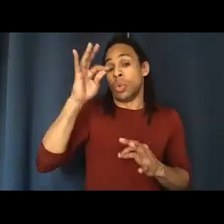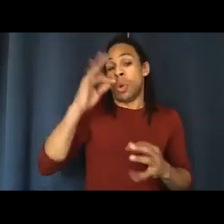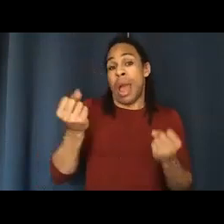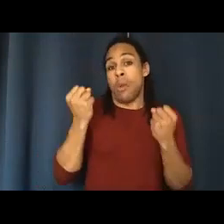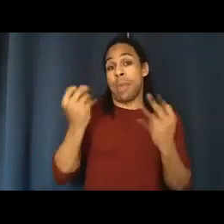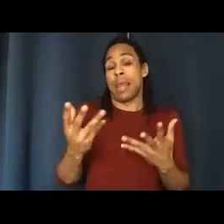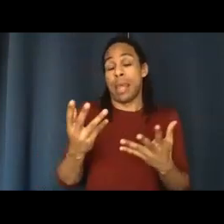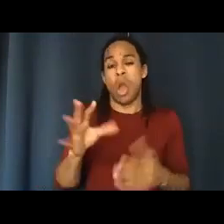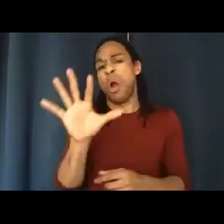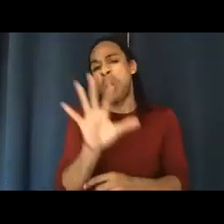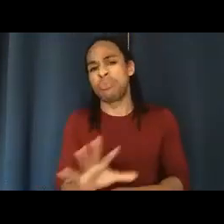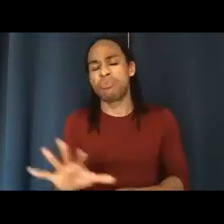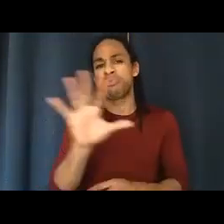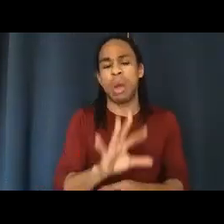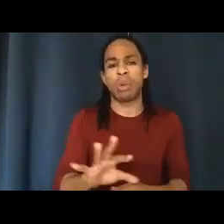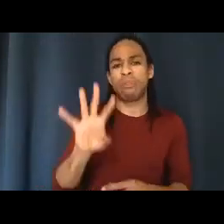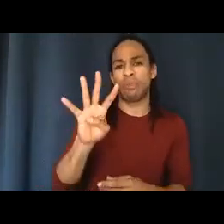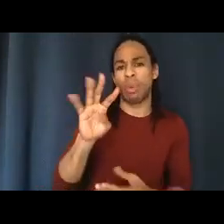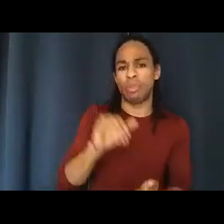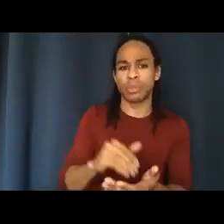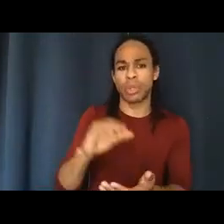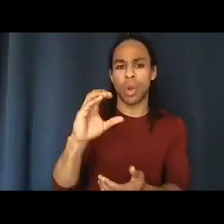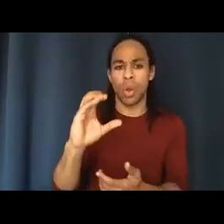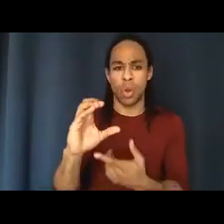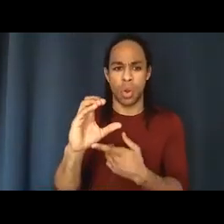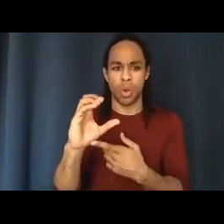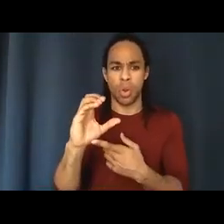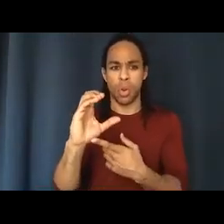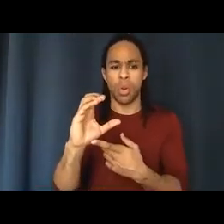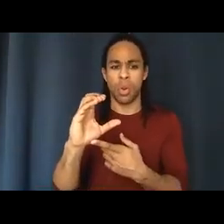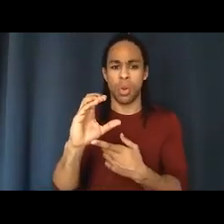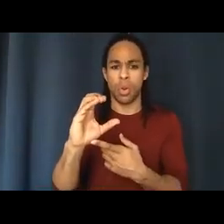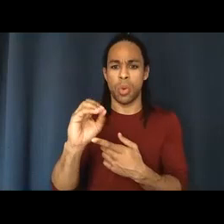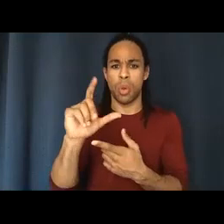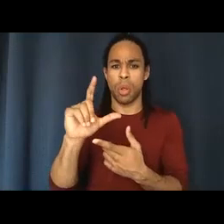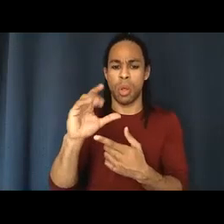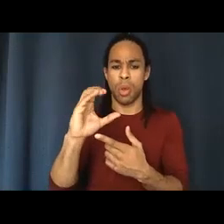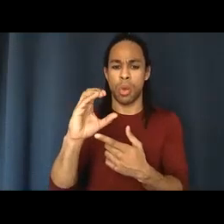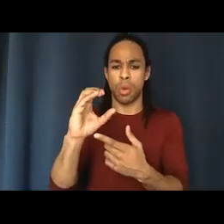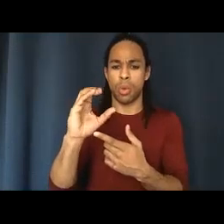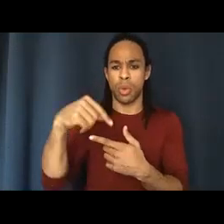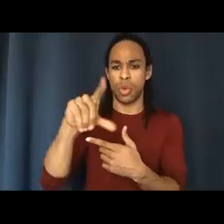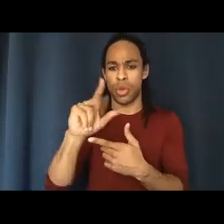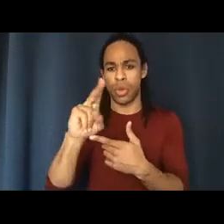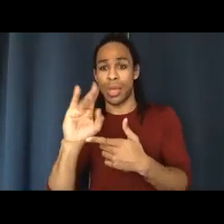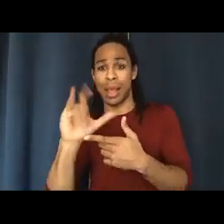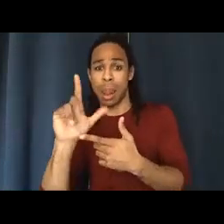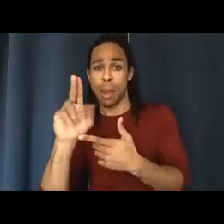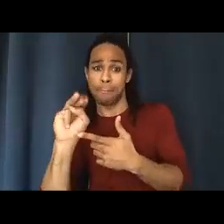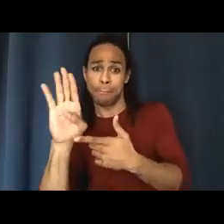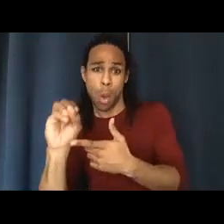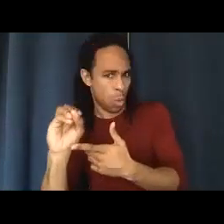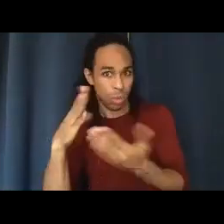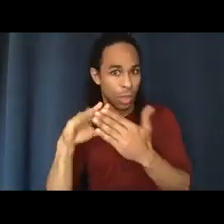4,000 Quilombo communities spread around the country, but that doesn't mean that we are only